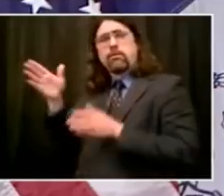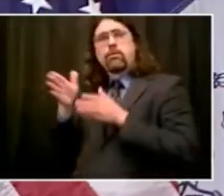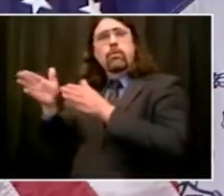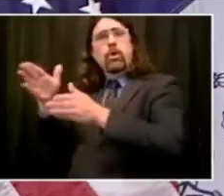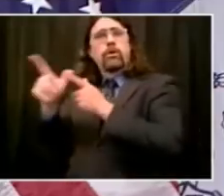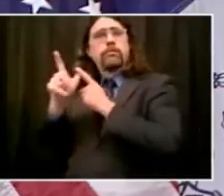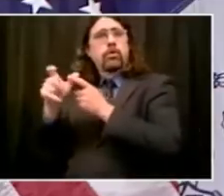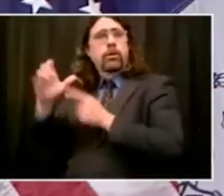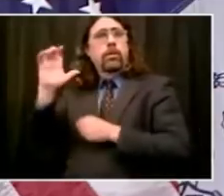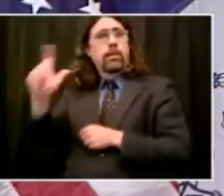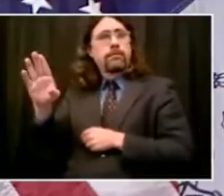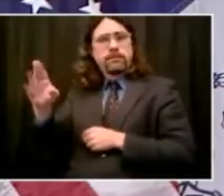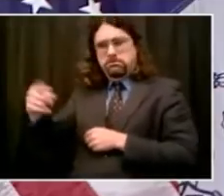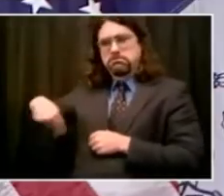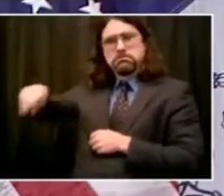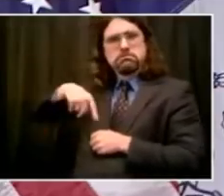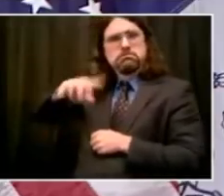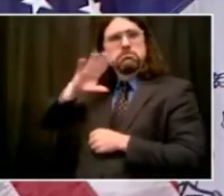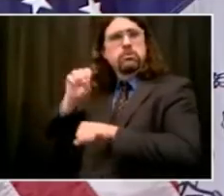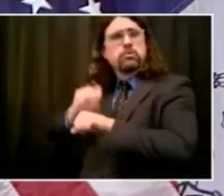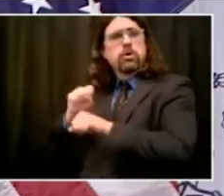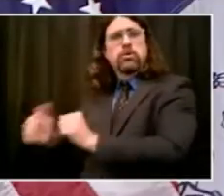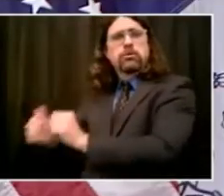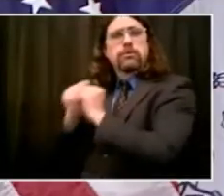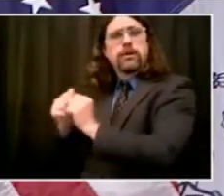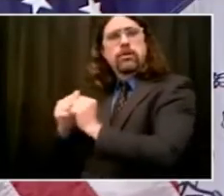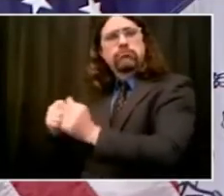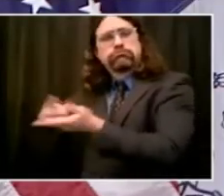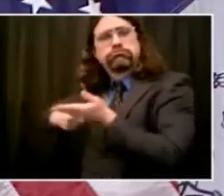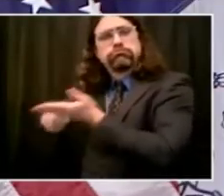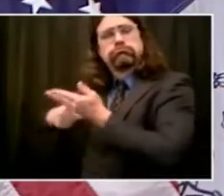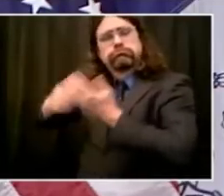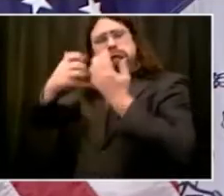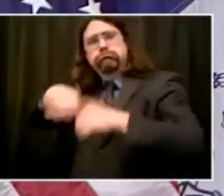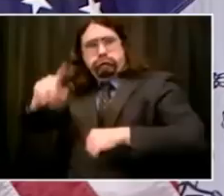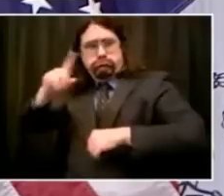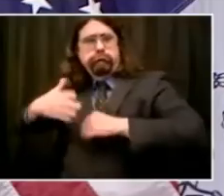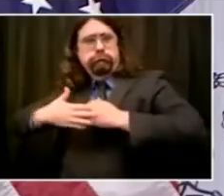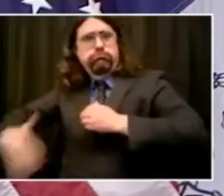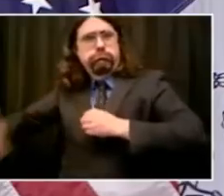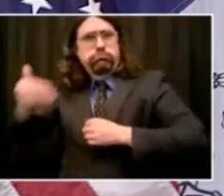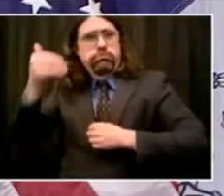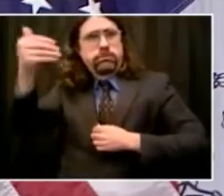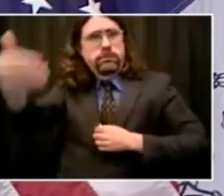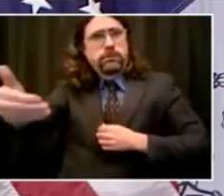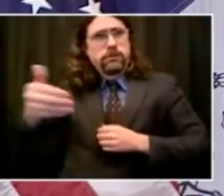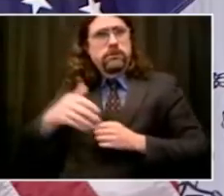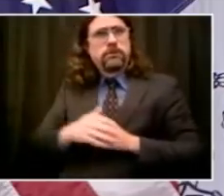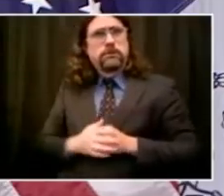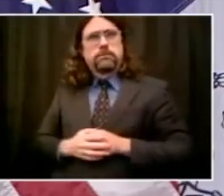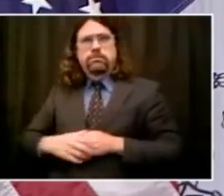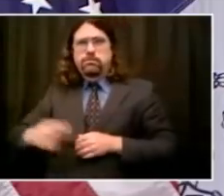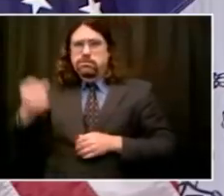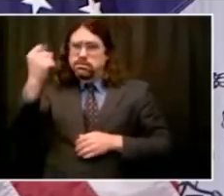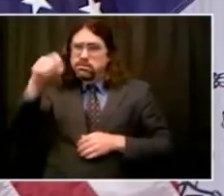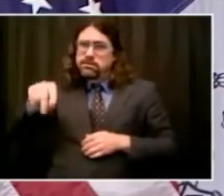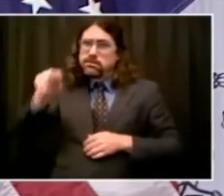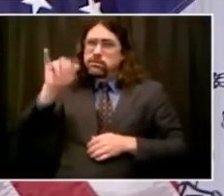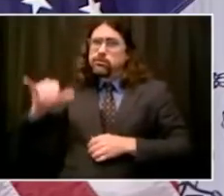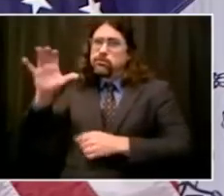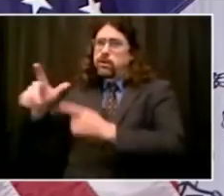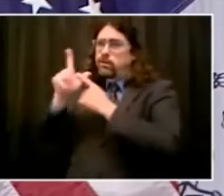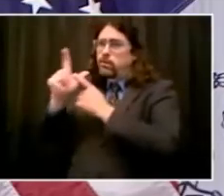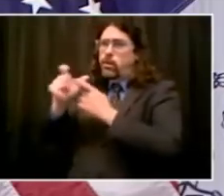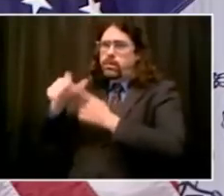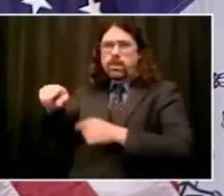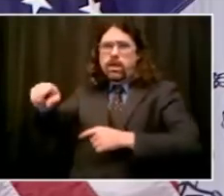big events are the last piece of the puzzle. So, we really have to think carefully about